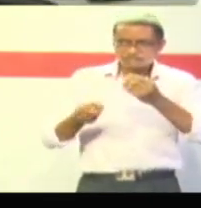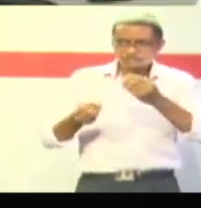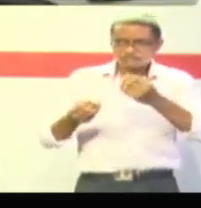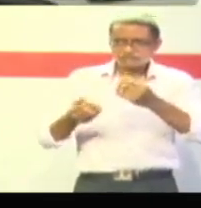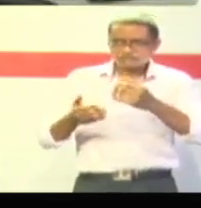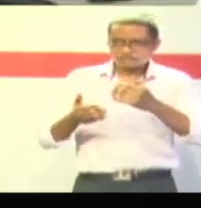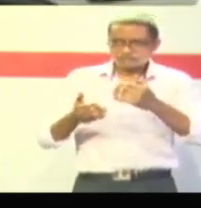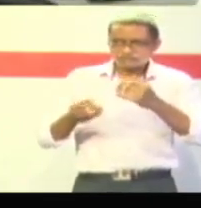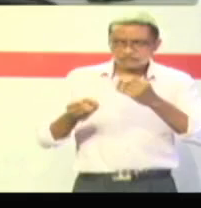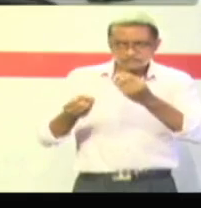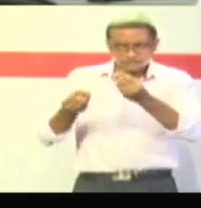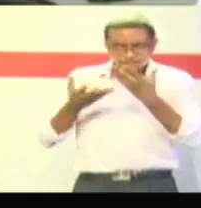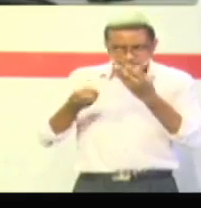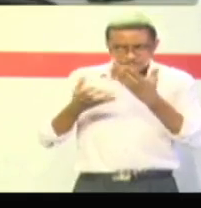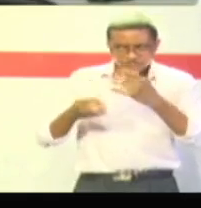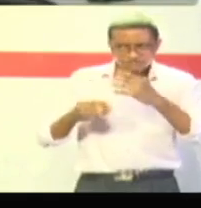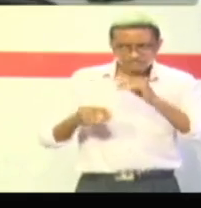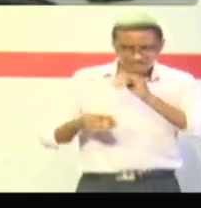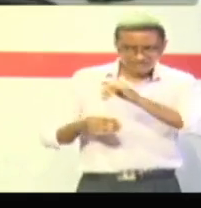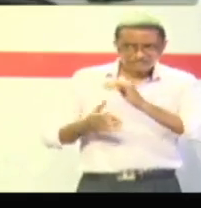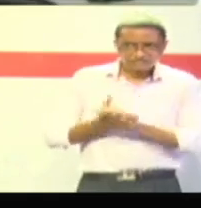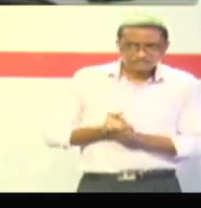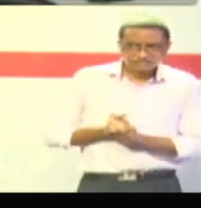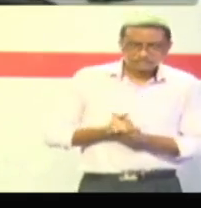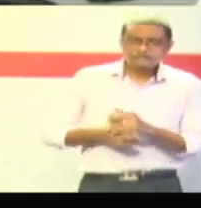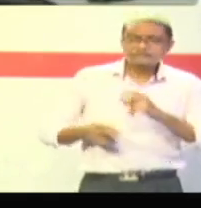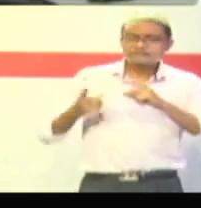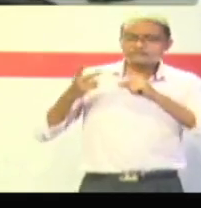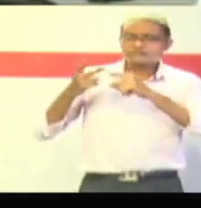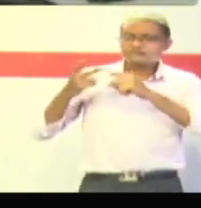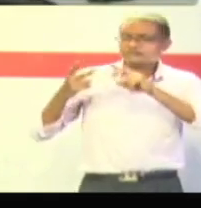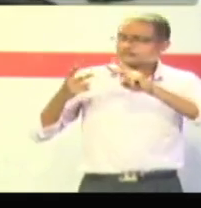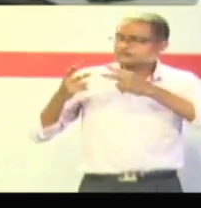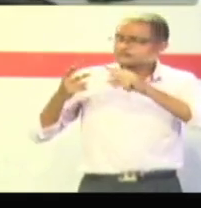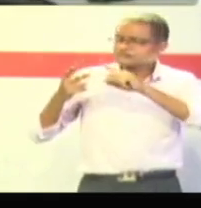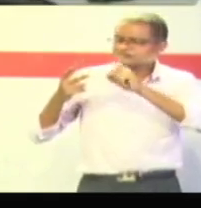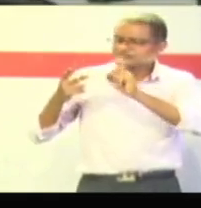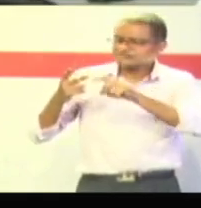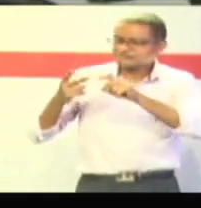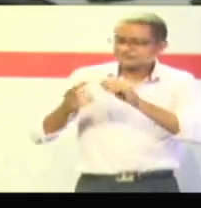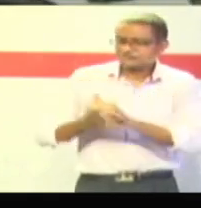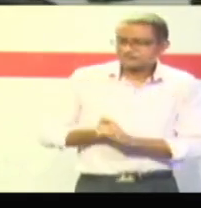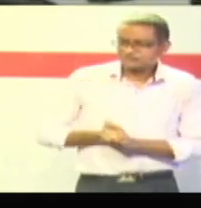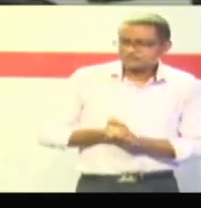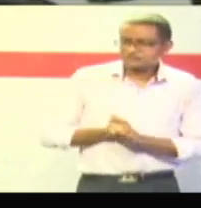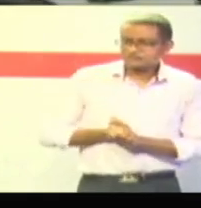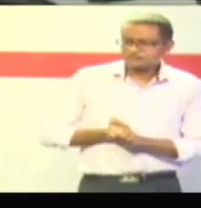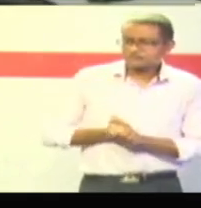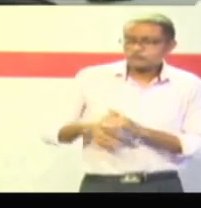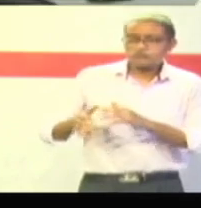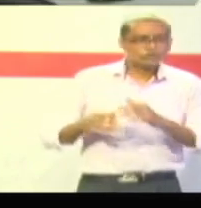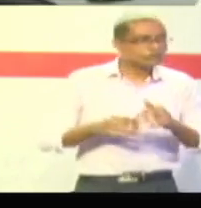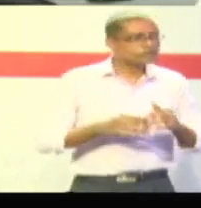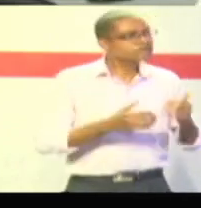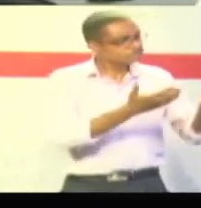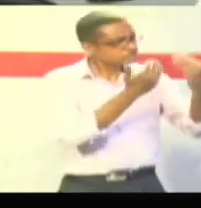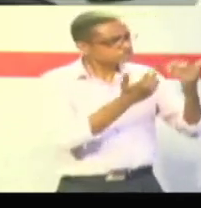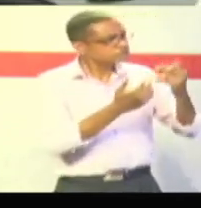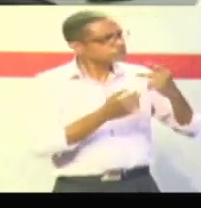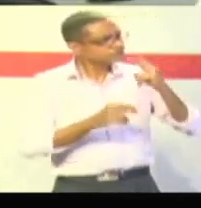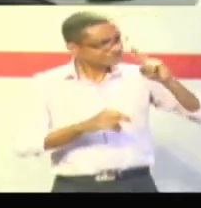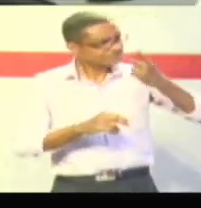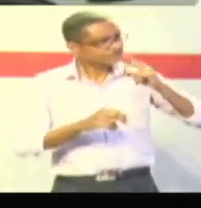Is your second question? I had a second question. Should I wait for an answer on this question or? No, pose the question,